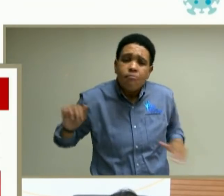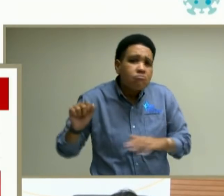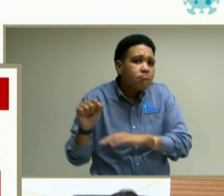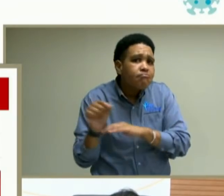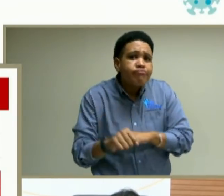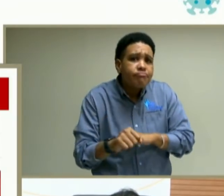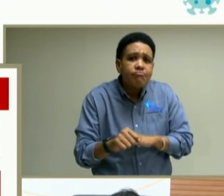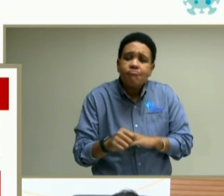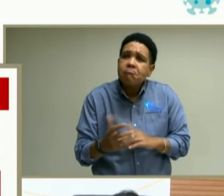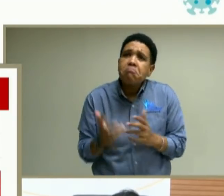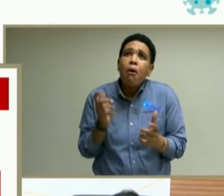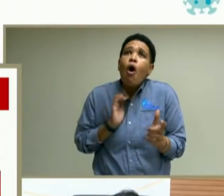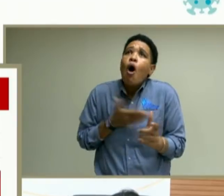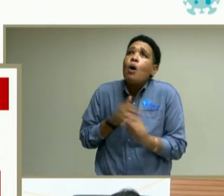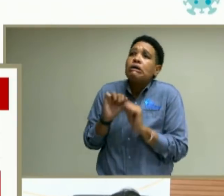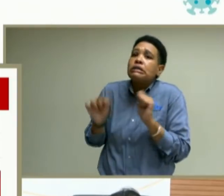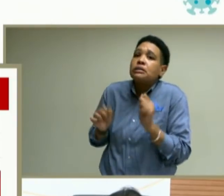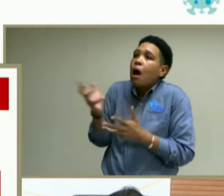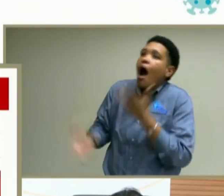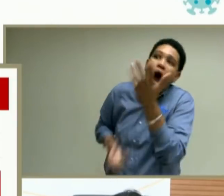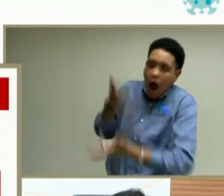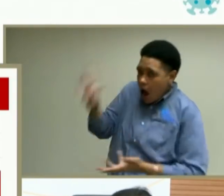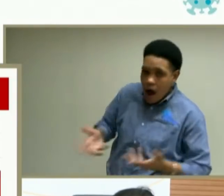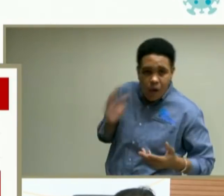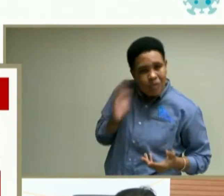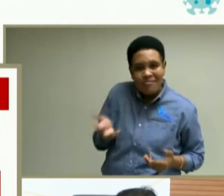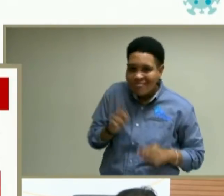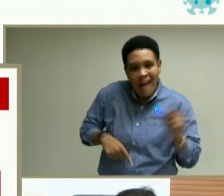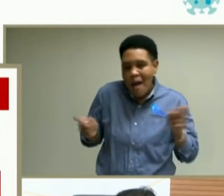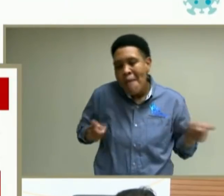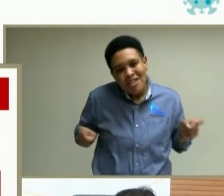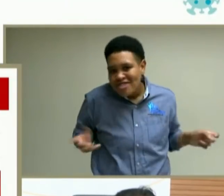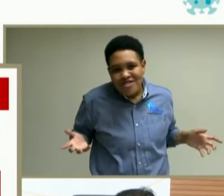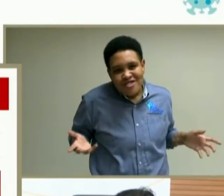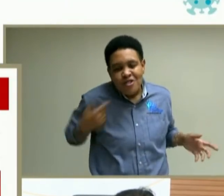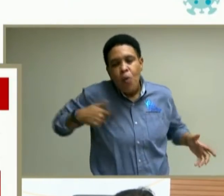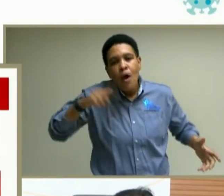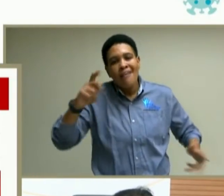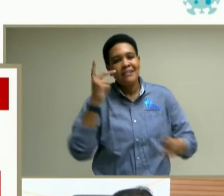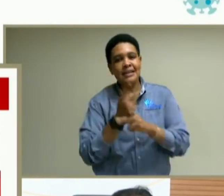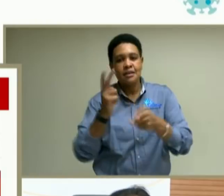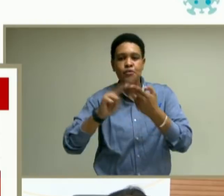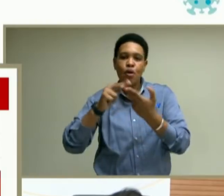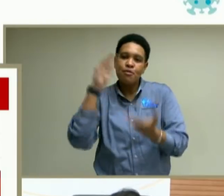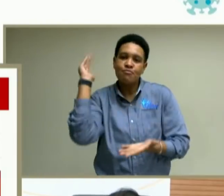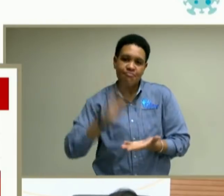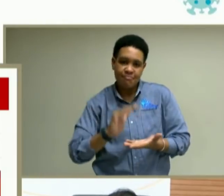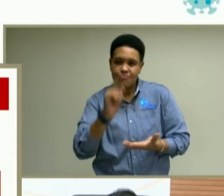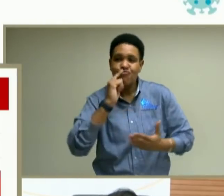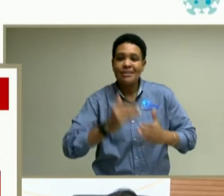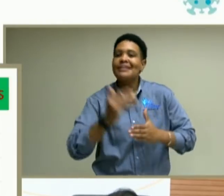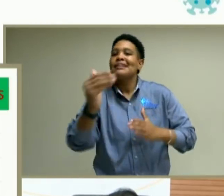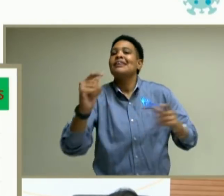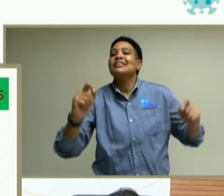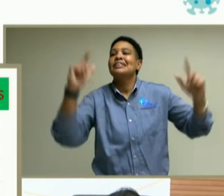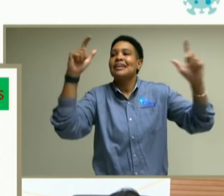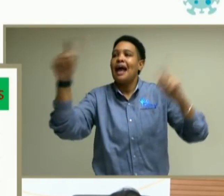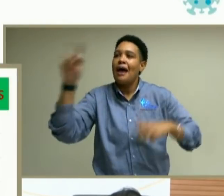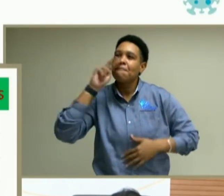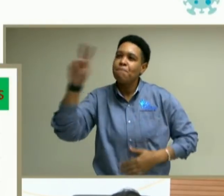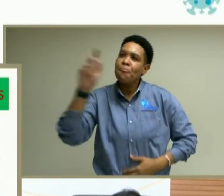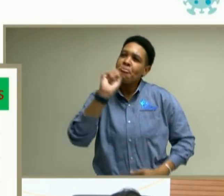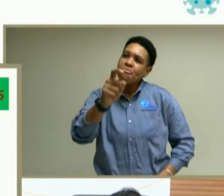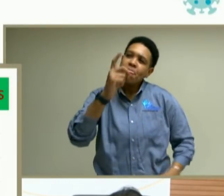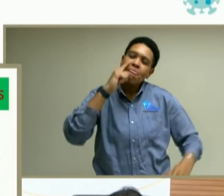our system to manage. So we have to keep those numbers down. And our next slide gives